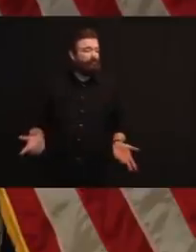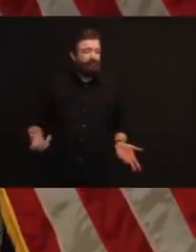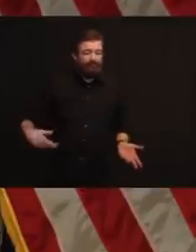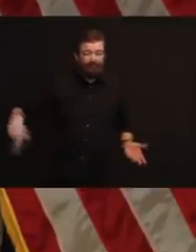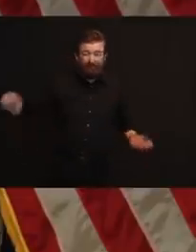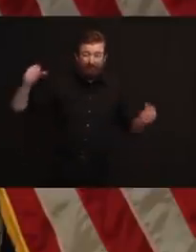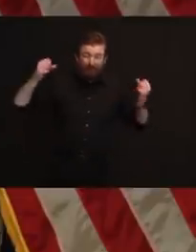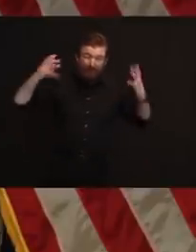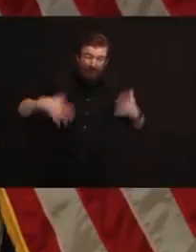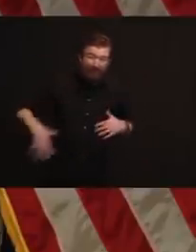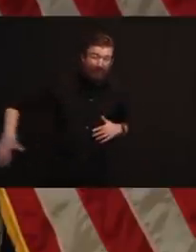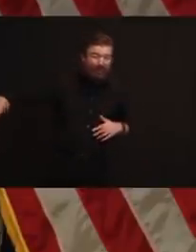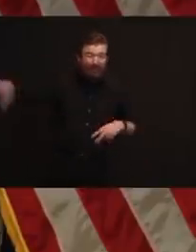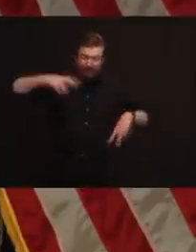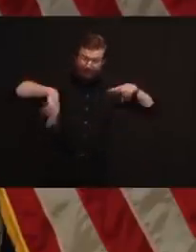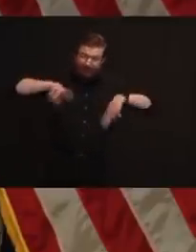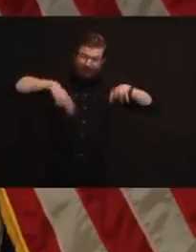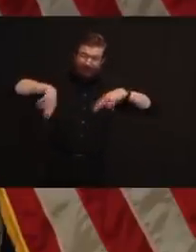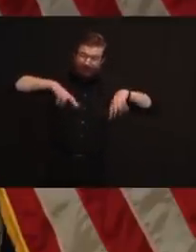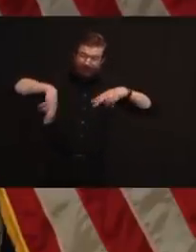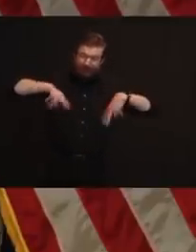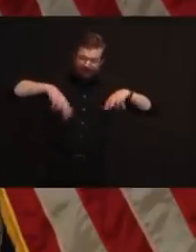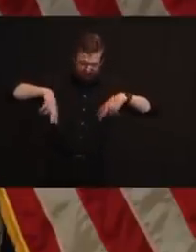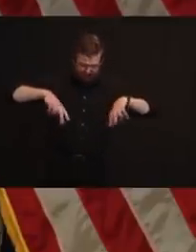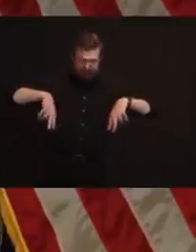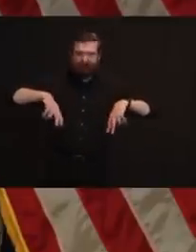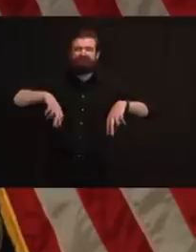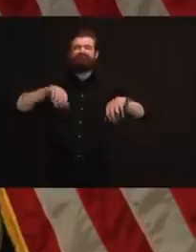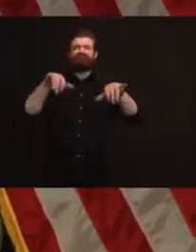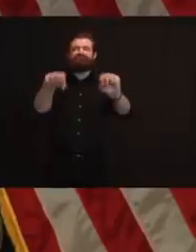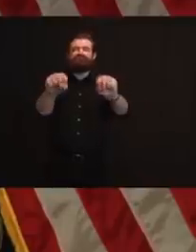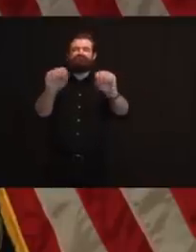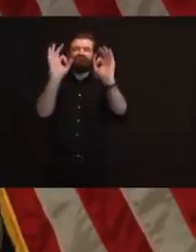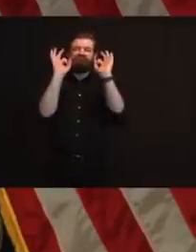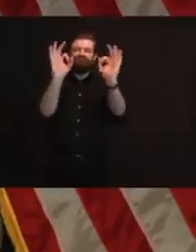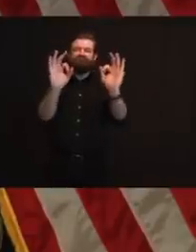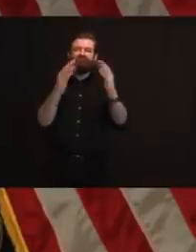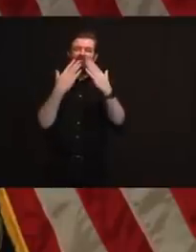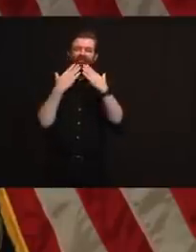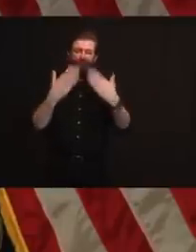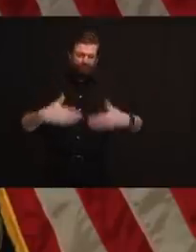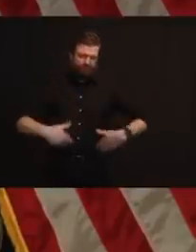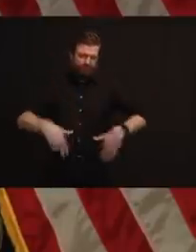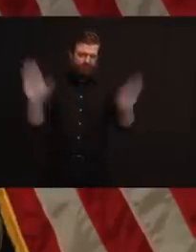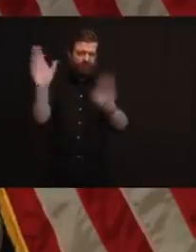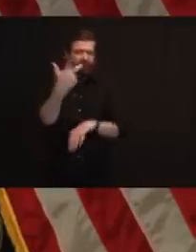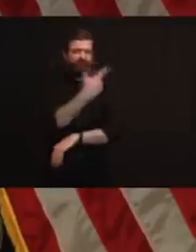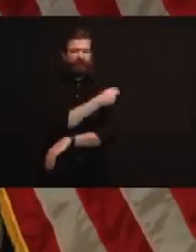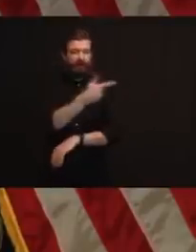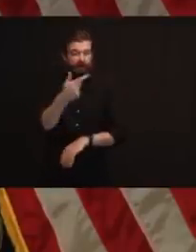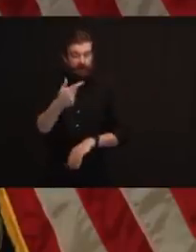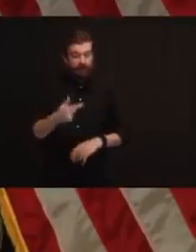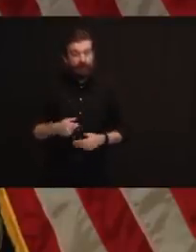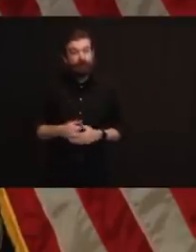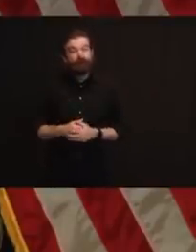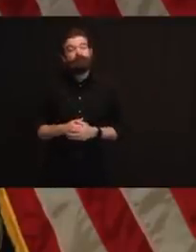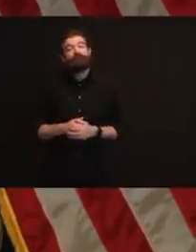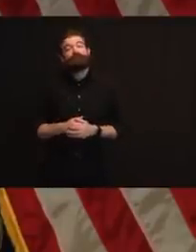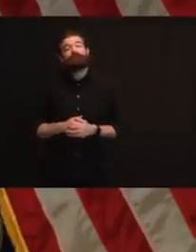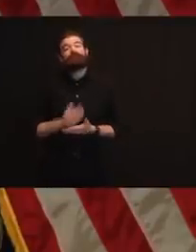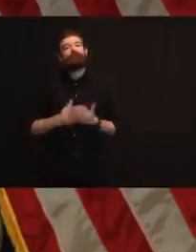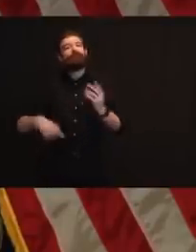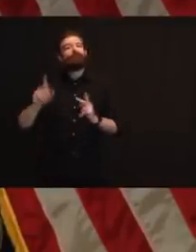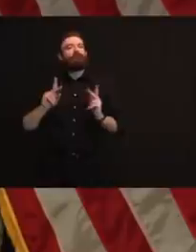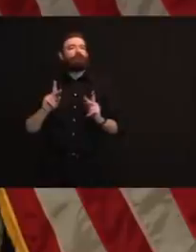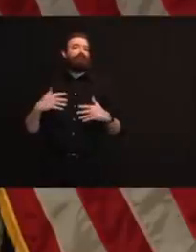and that they get vaccinated. And that's the next challenge. Yep. It's the challenge of getting people who are hesitant. People who want to